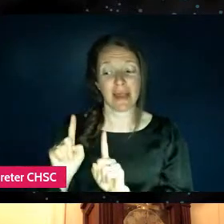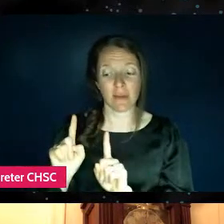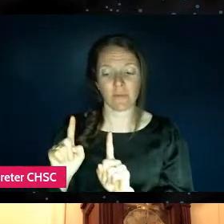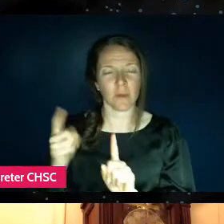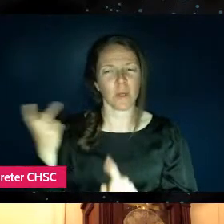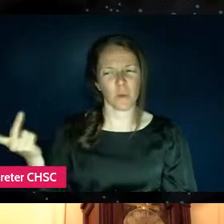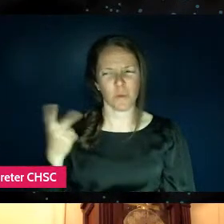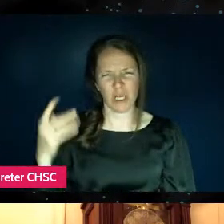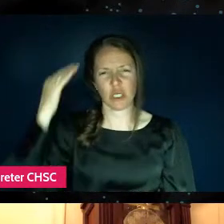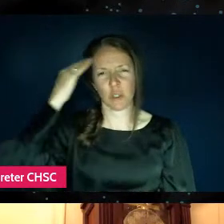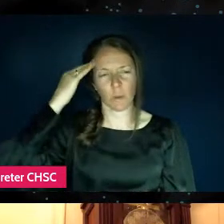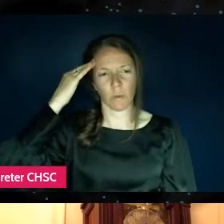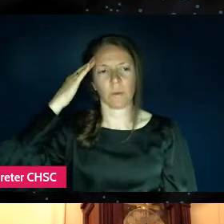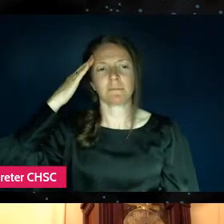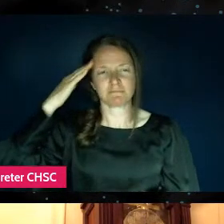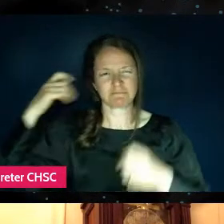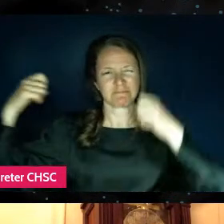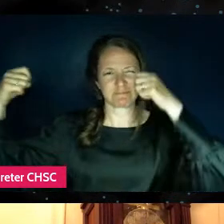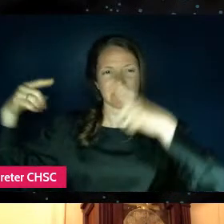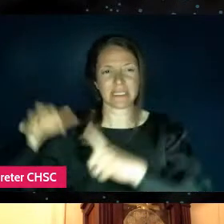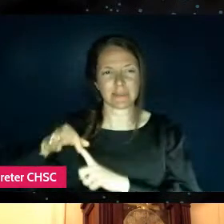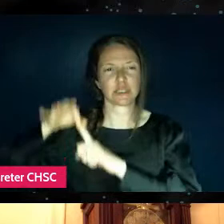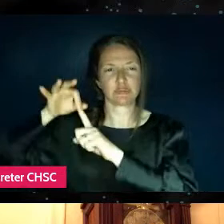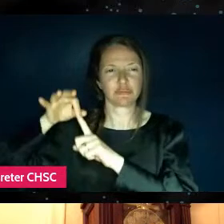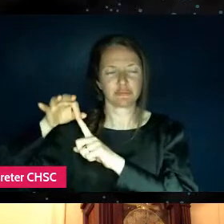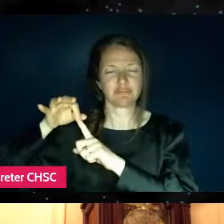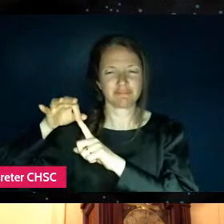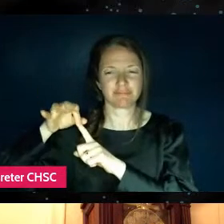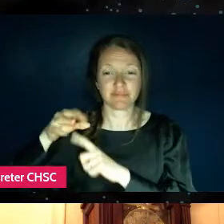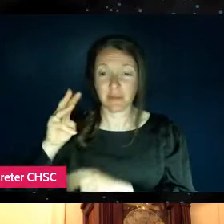had something special. And Michael, I'll let you take it from here.